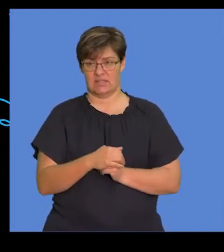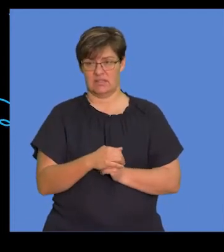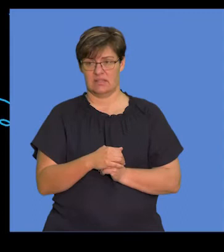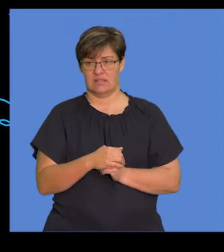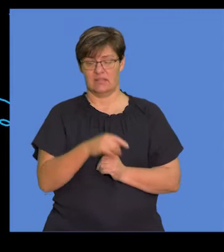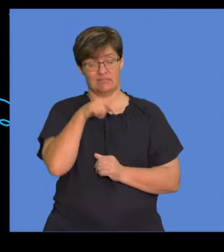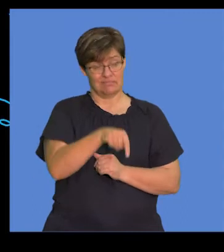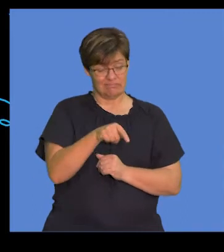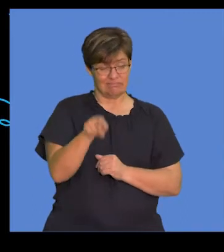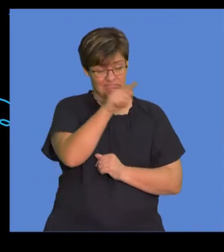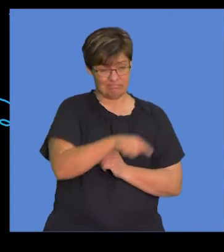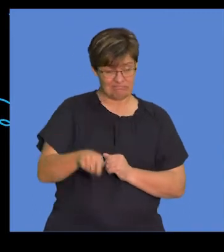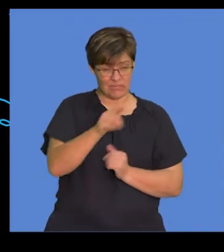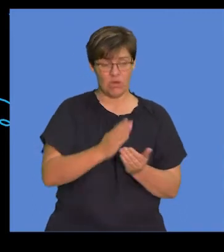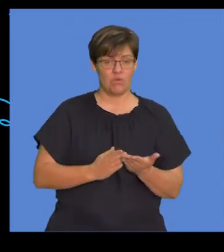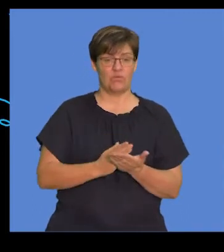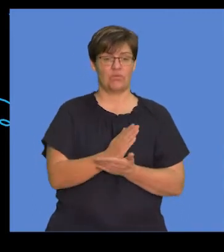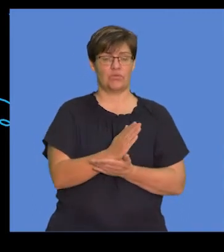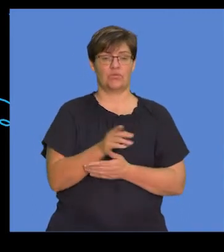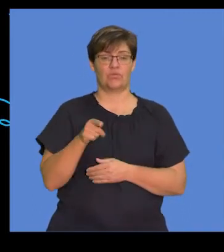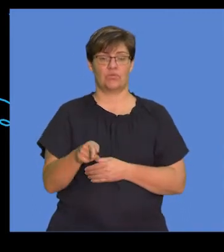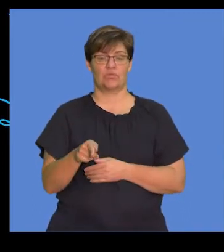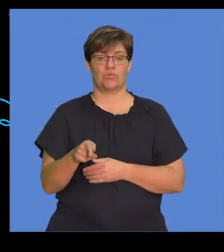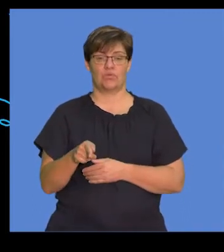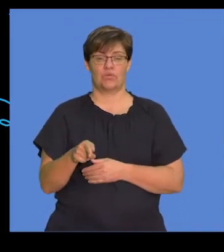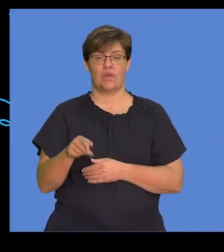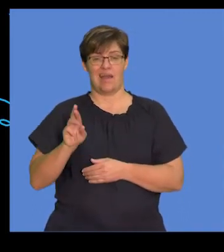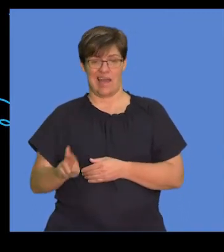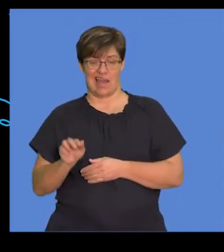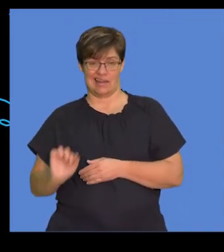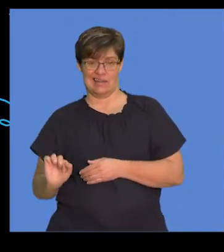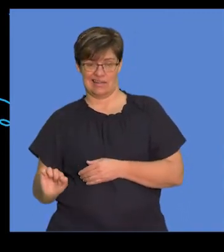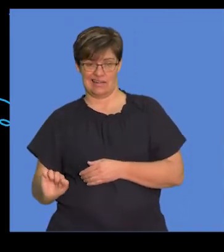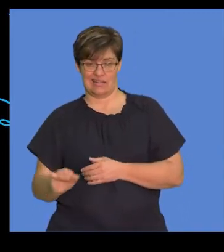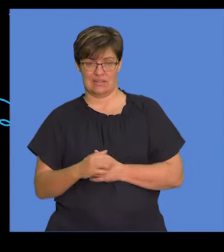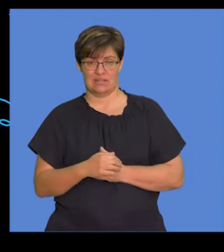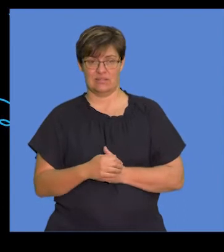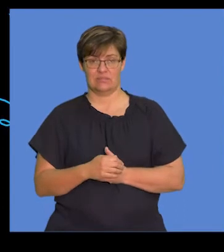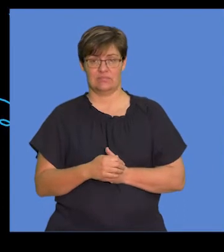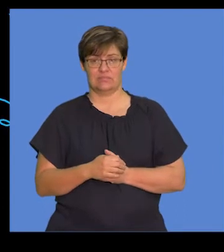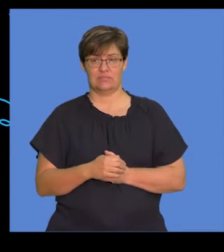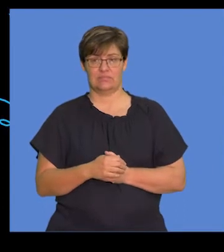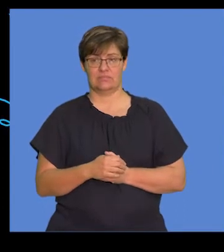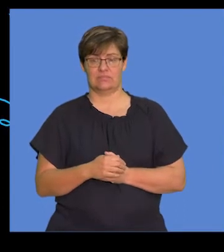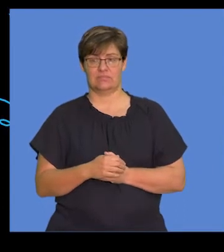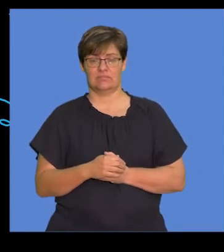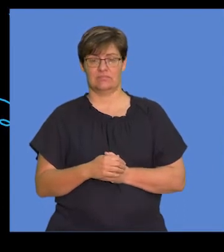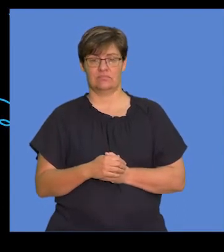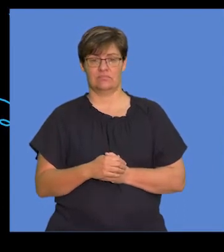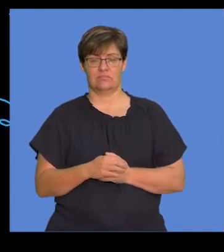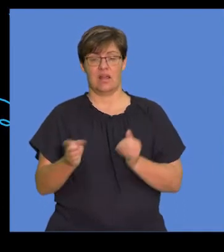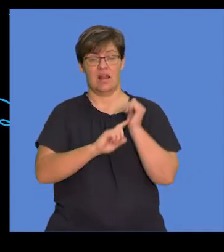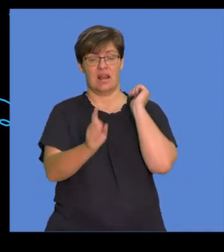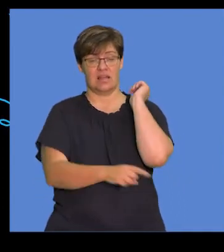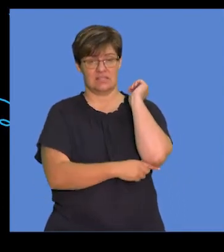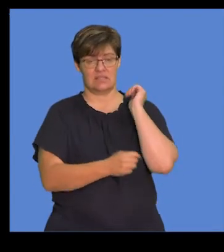becomes option B. Okay, this is actually the current that goes through, this is the current that goes through R, okay?